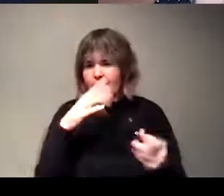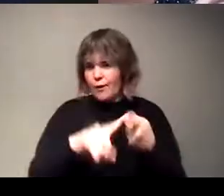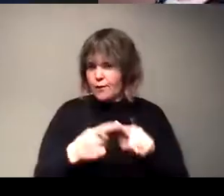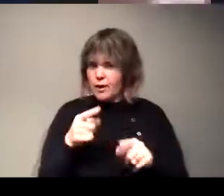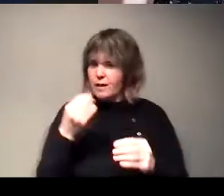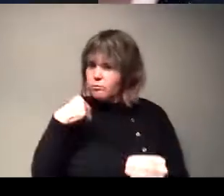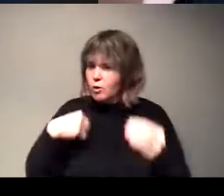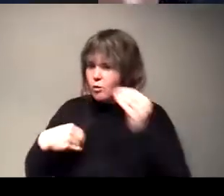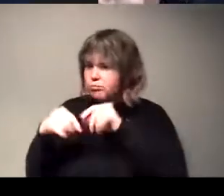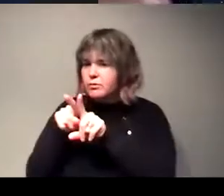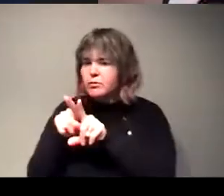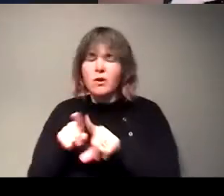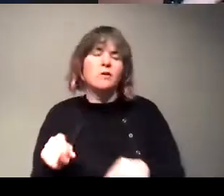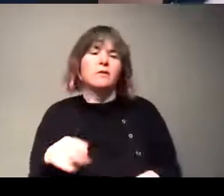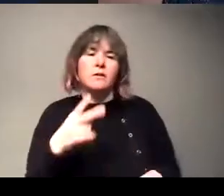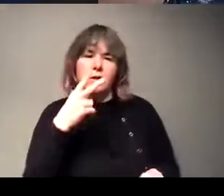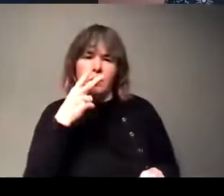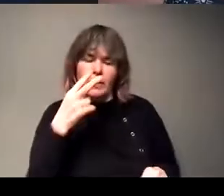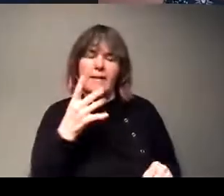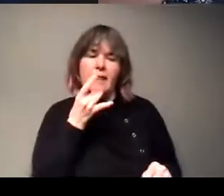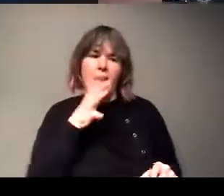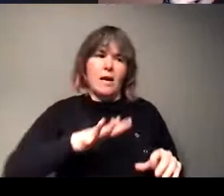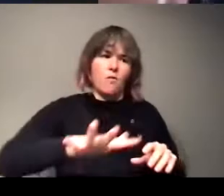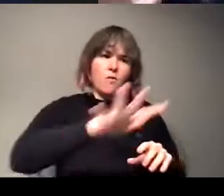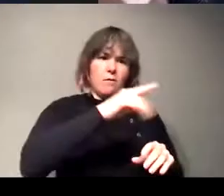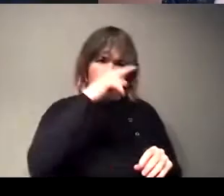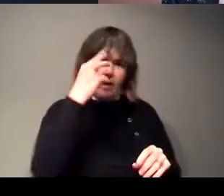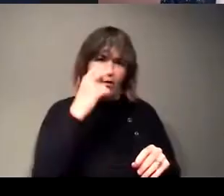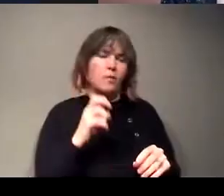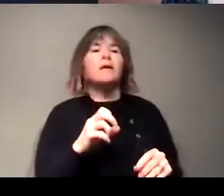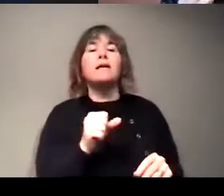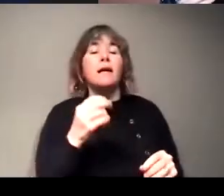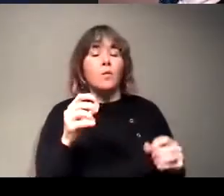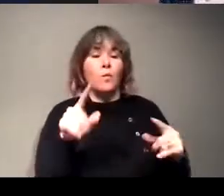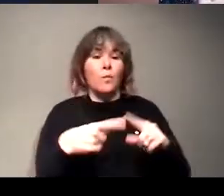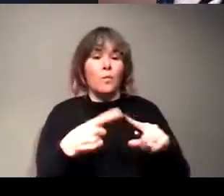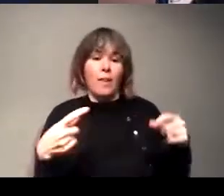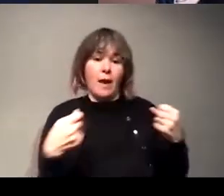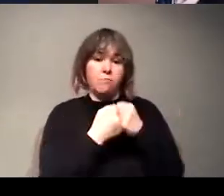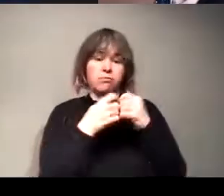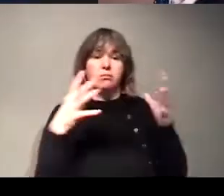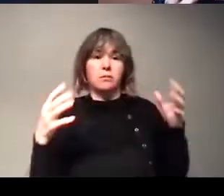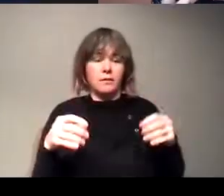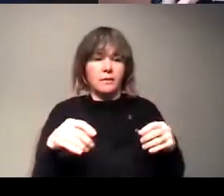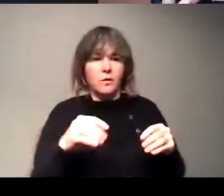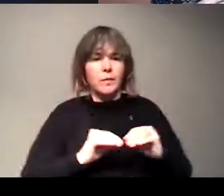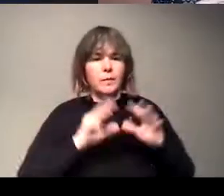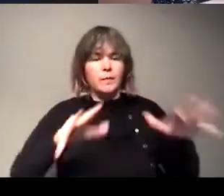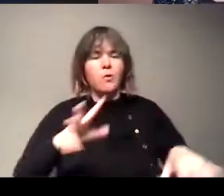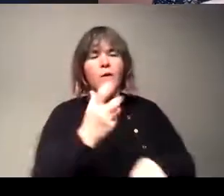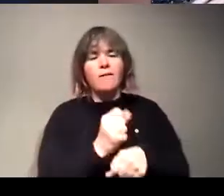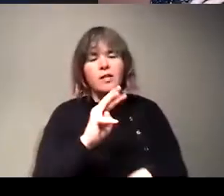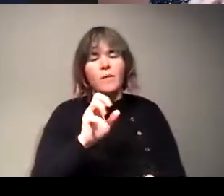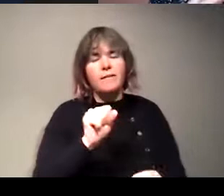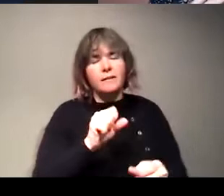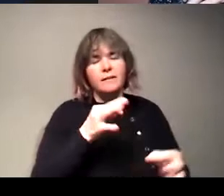up a whole bunch, and we see the light coming from the stuff around the black hole. We also see them when they smash together and shine gravitational waves instead of light, and this is